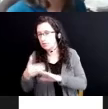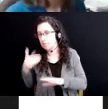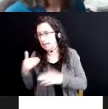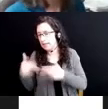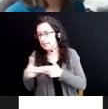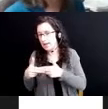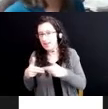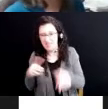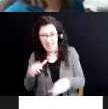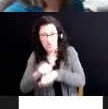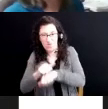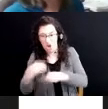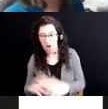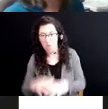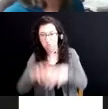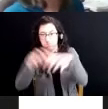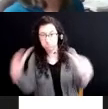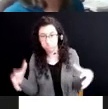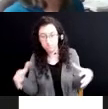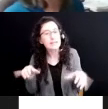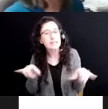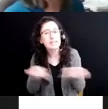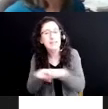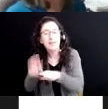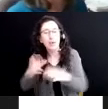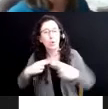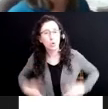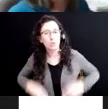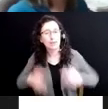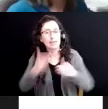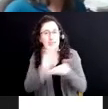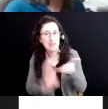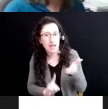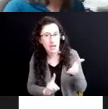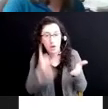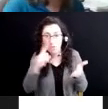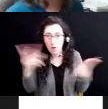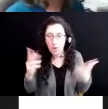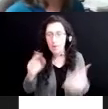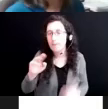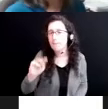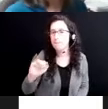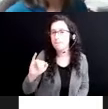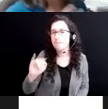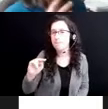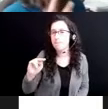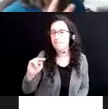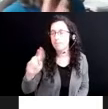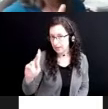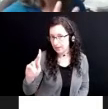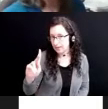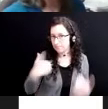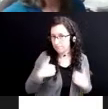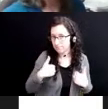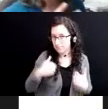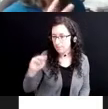slide. This rock pile was designed specifically for mink. So these rock piles they provide lots of